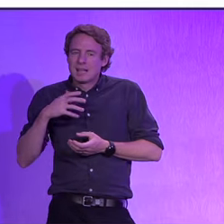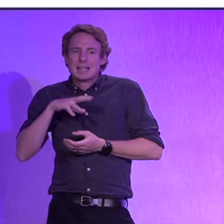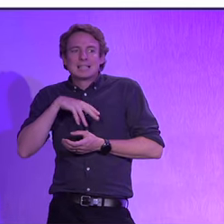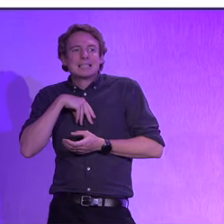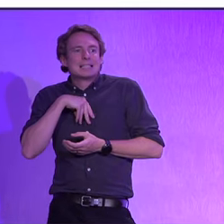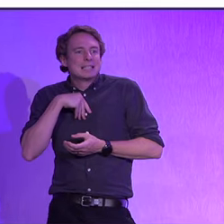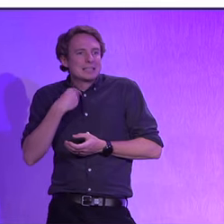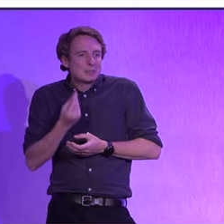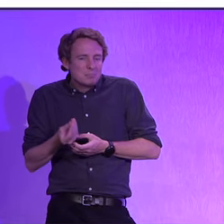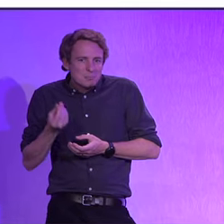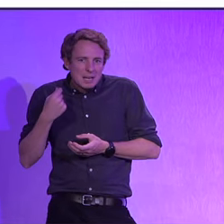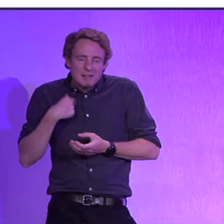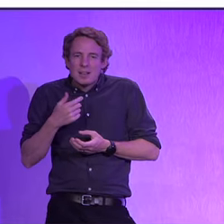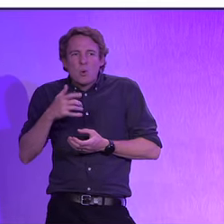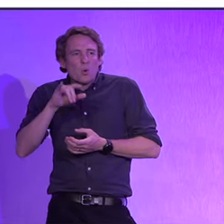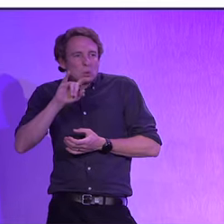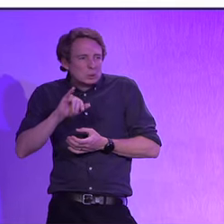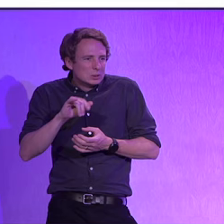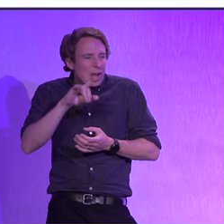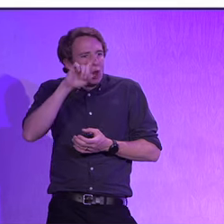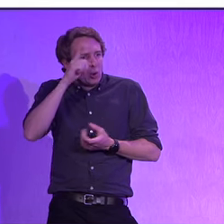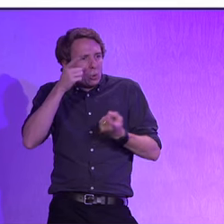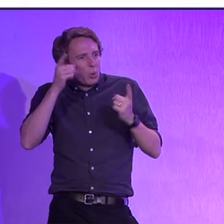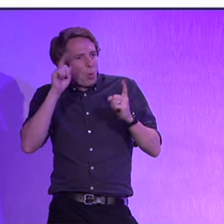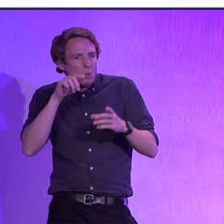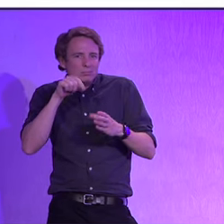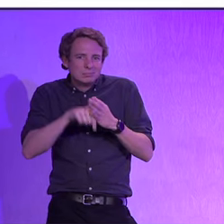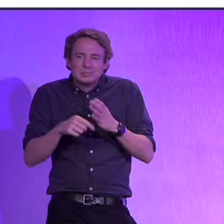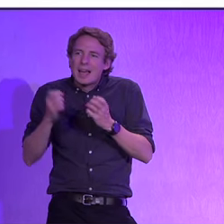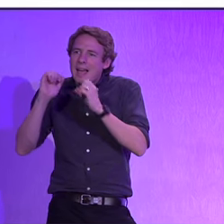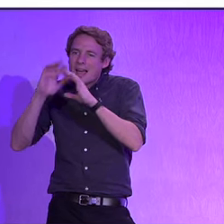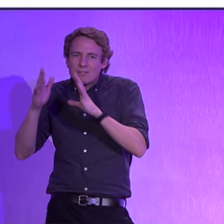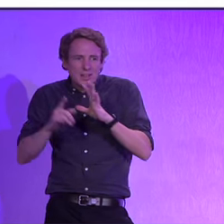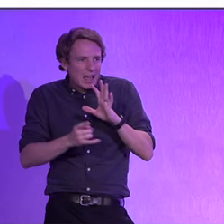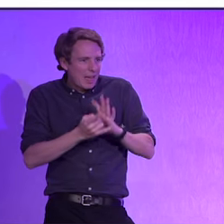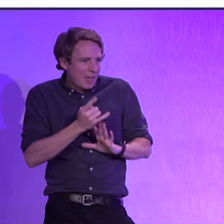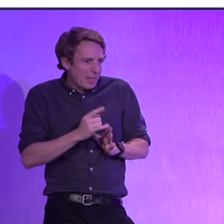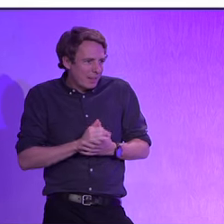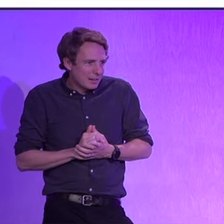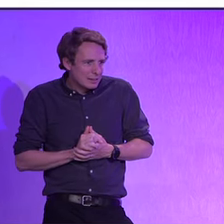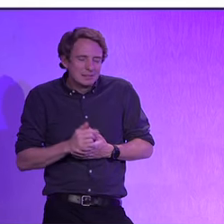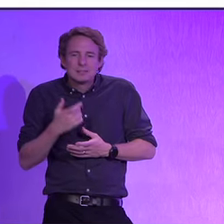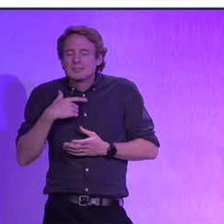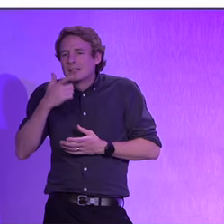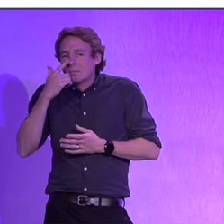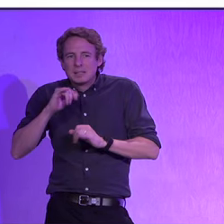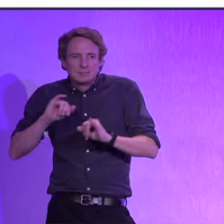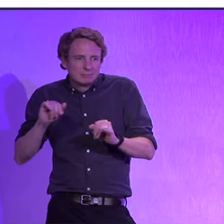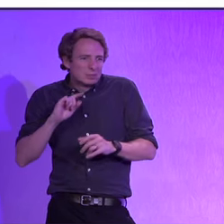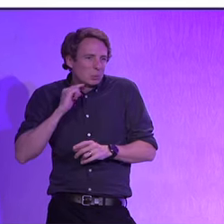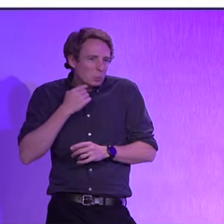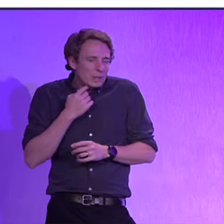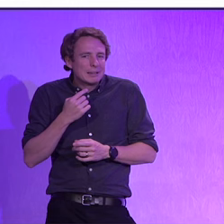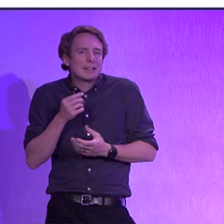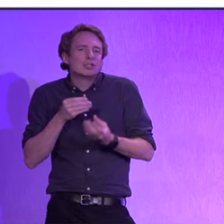Be thou a spirit of contrib, or an edgelord damned, bring with thee airs from heaven or blast from hell. Be thy